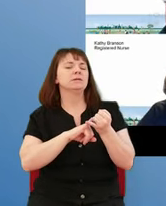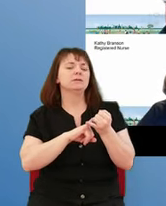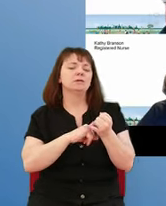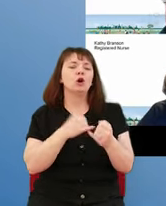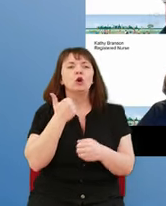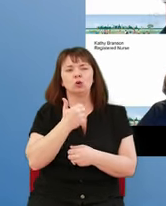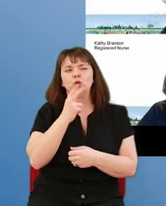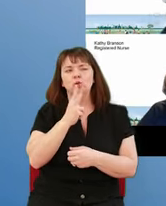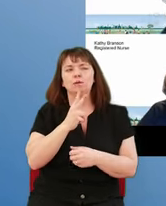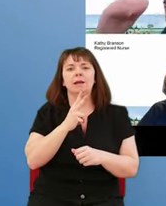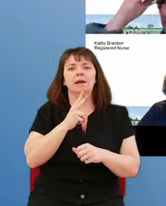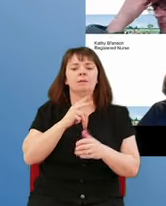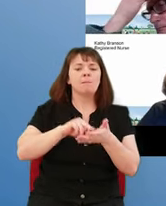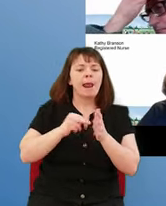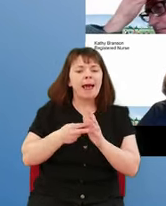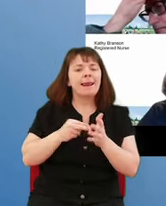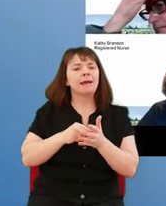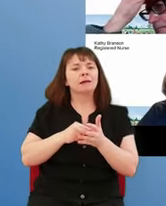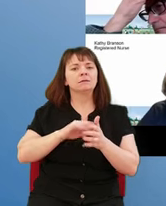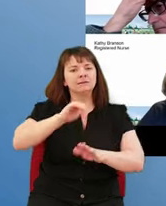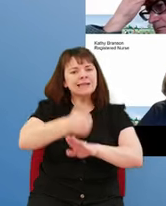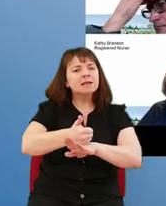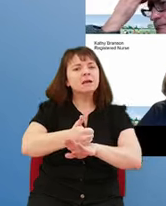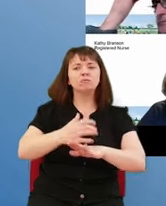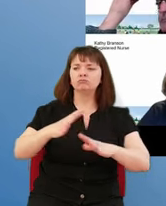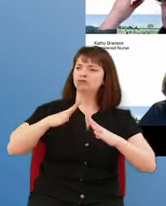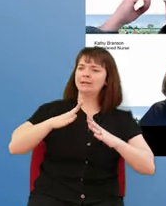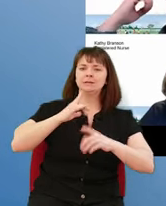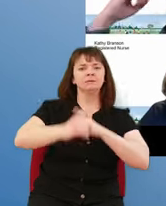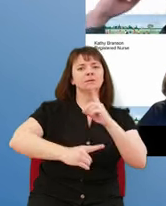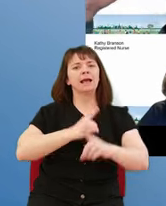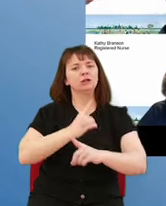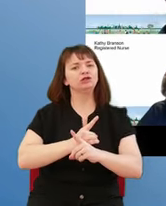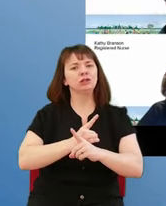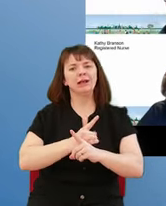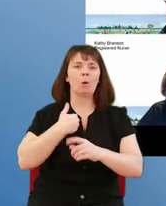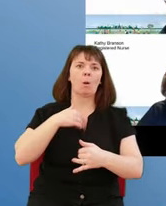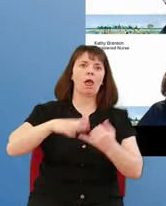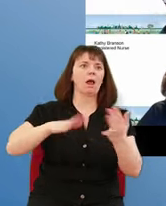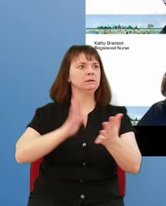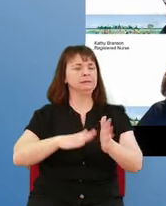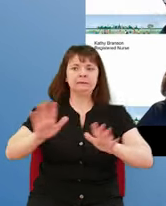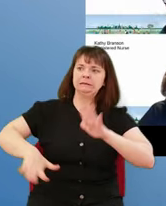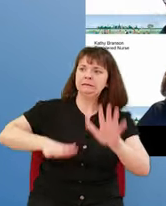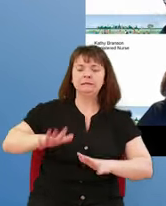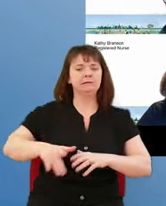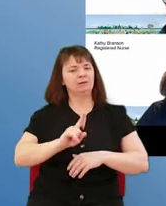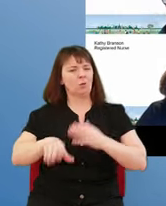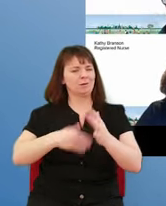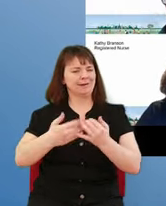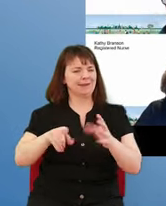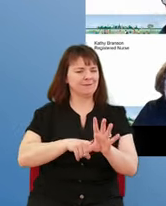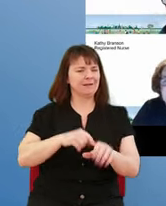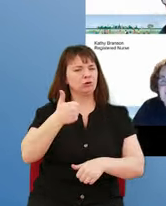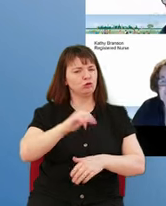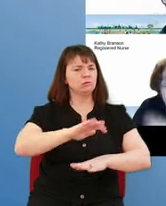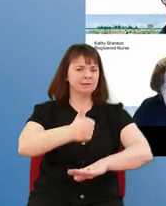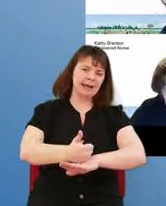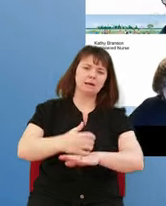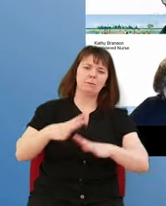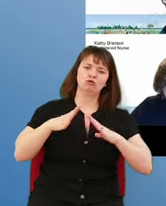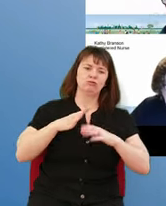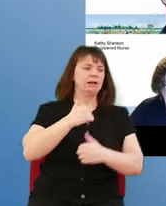minute towards the end of the year, so we can spread it out a bit, which is great news. Kathy. Thanks, and thank you